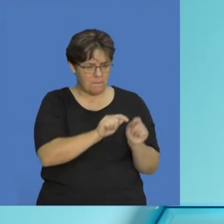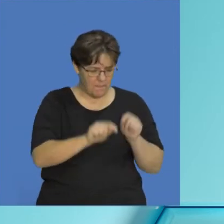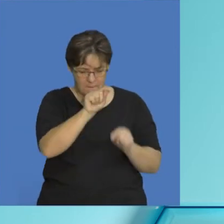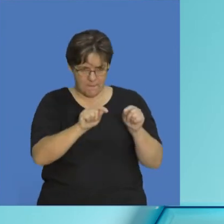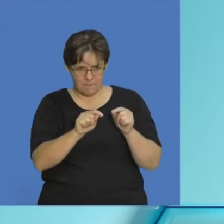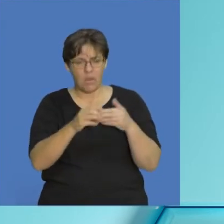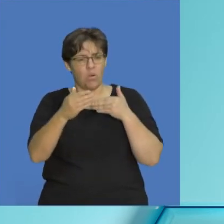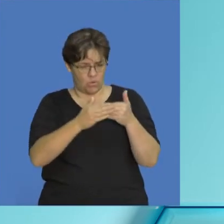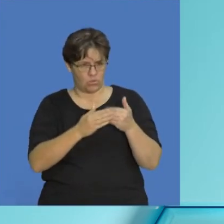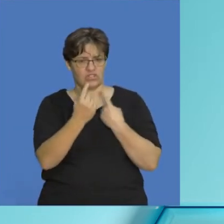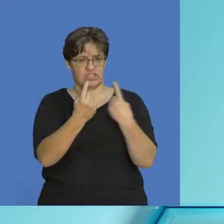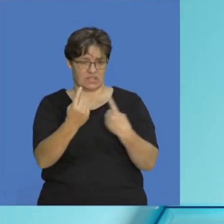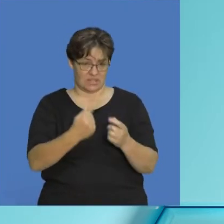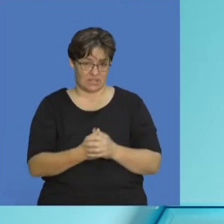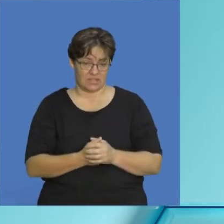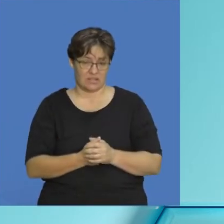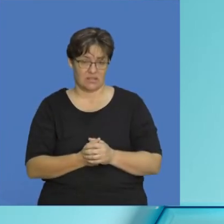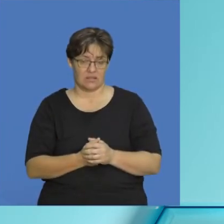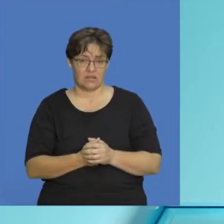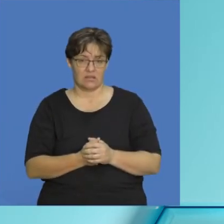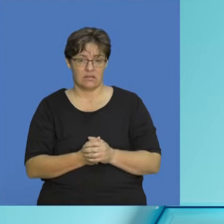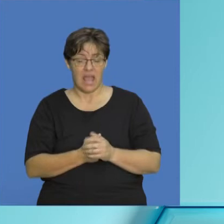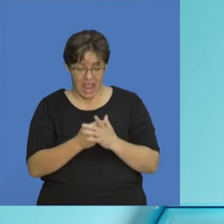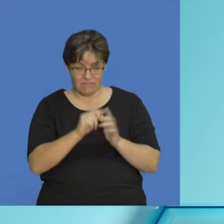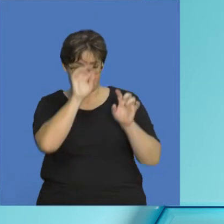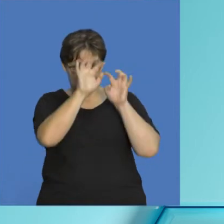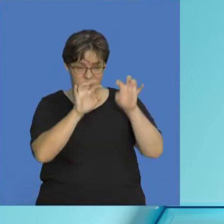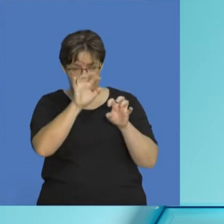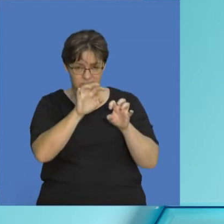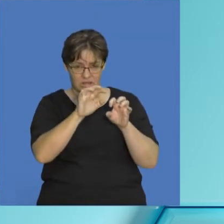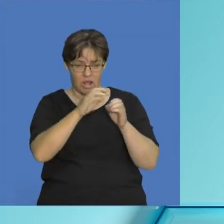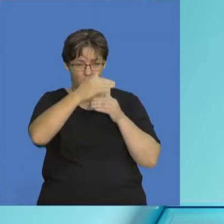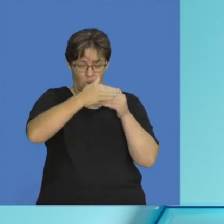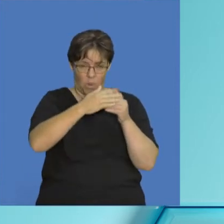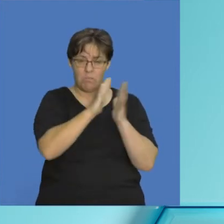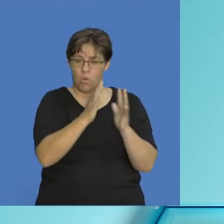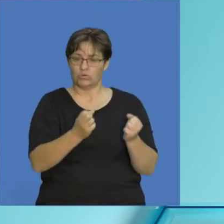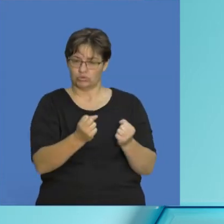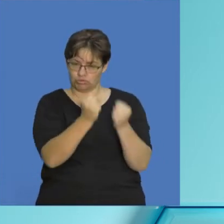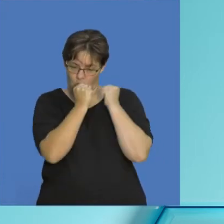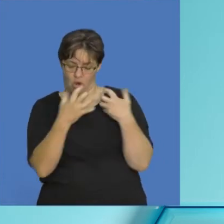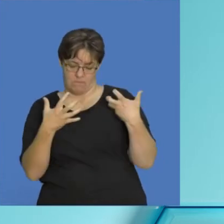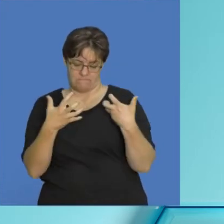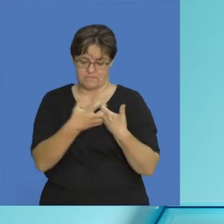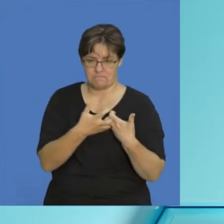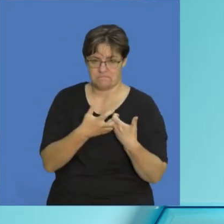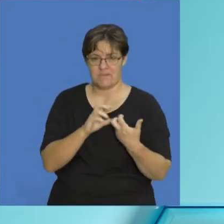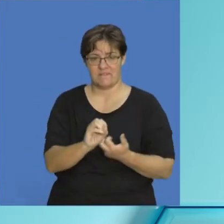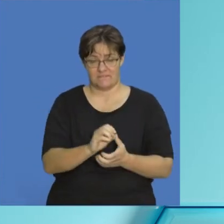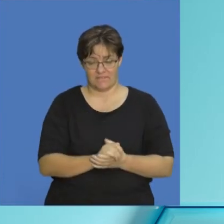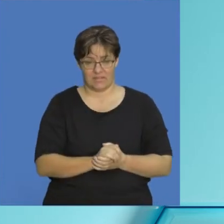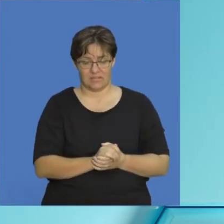they are close together. Okay? If the points they are close together, there's some strong